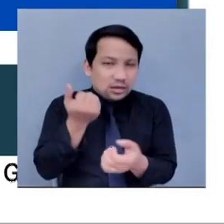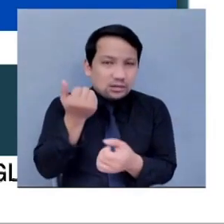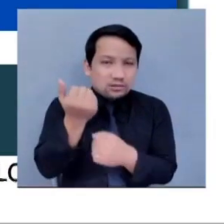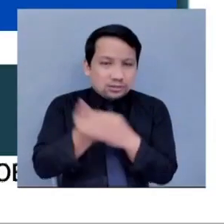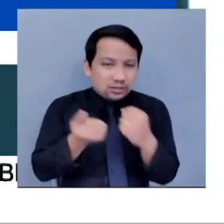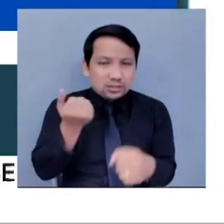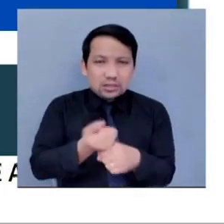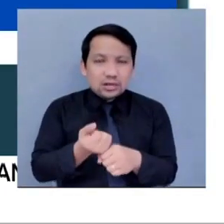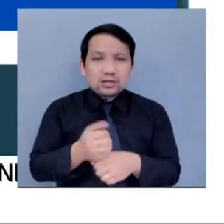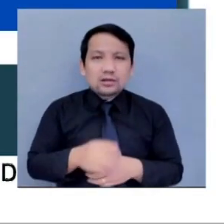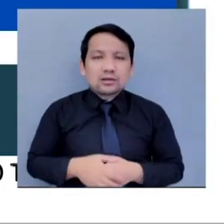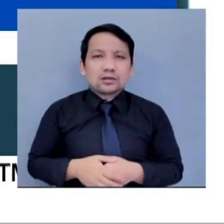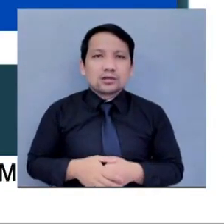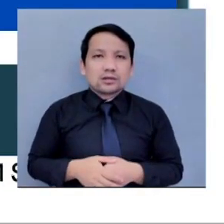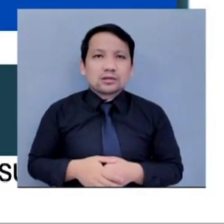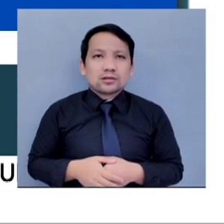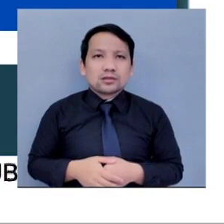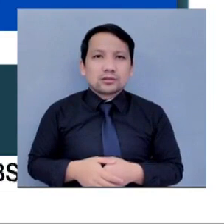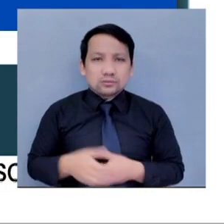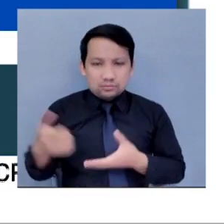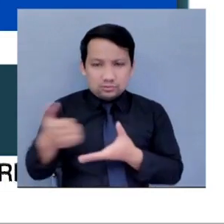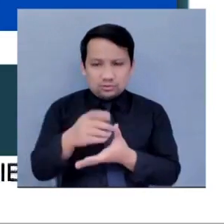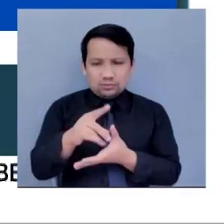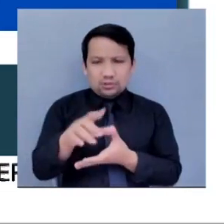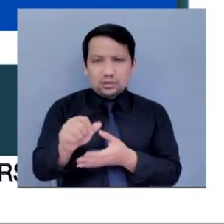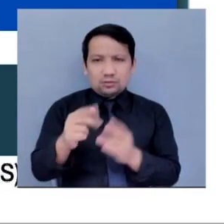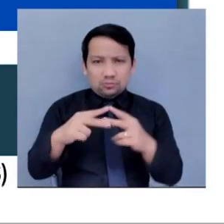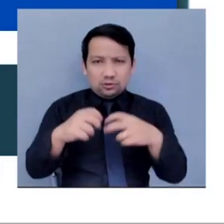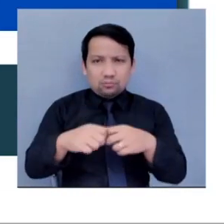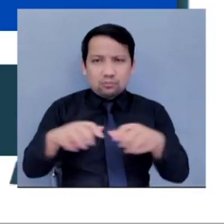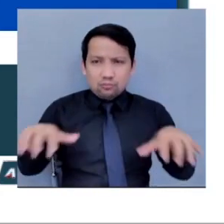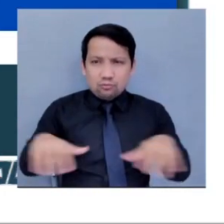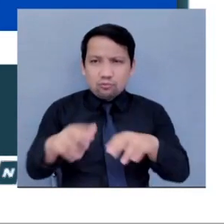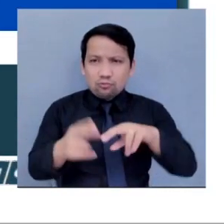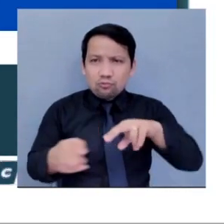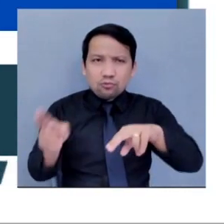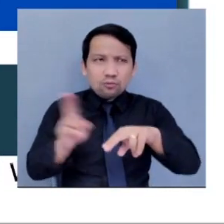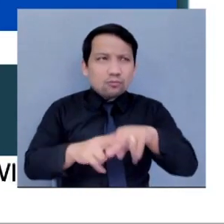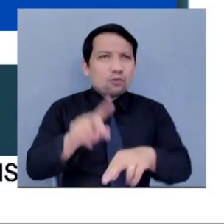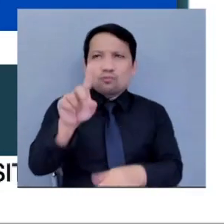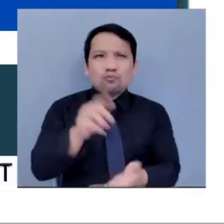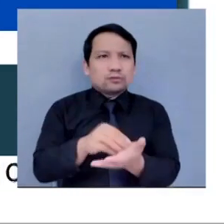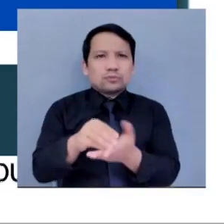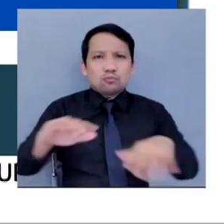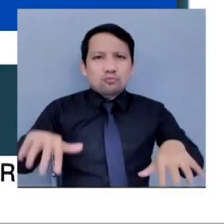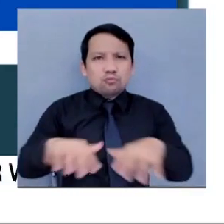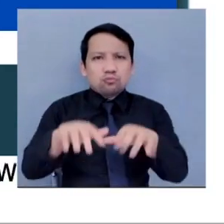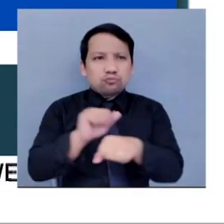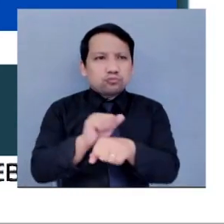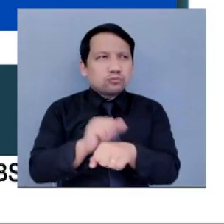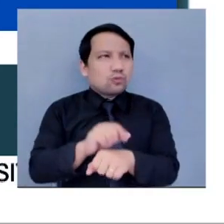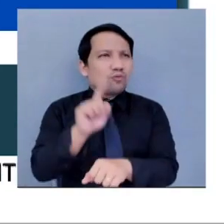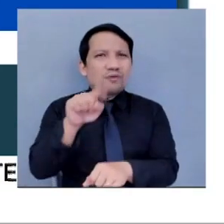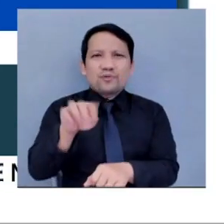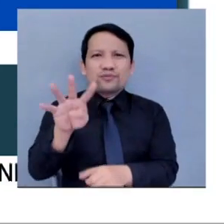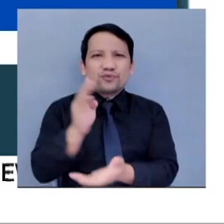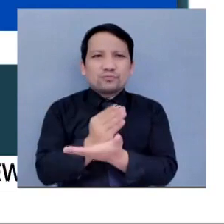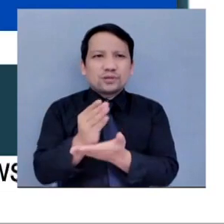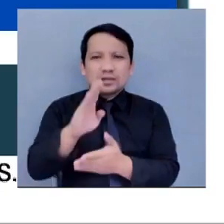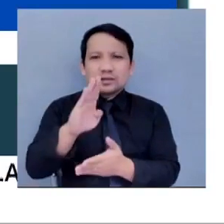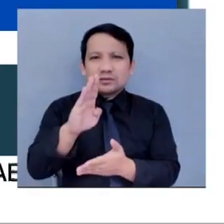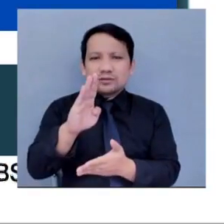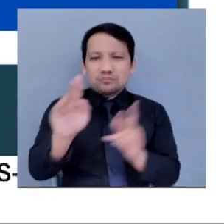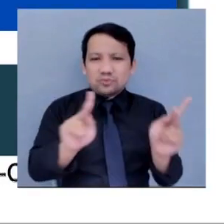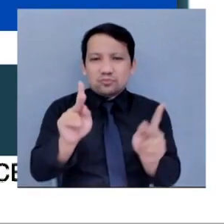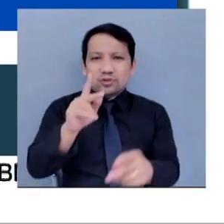according to the industry association. It could even employ additional 1 million workers from the current 1.4 million BPO workers, and